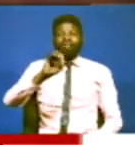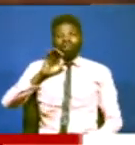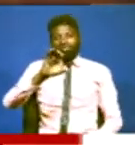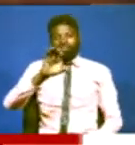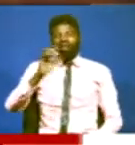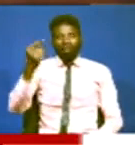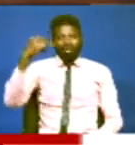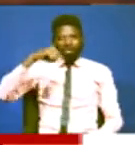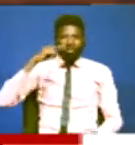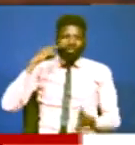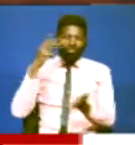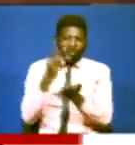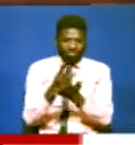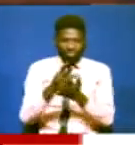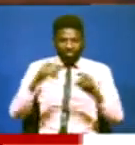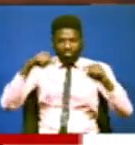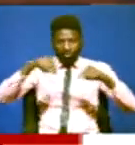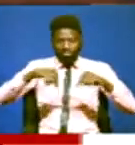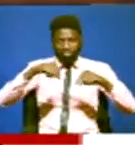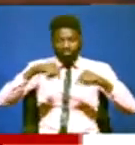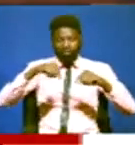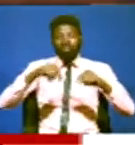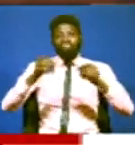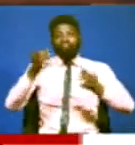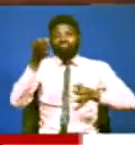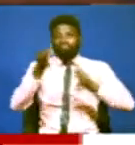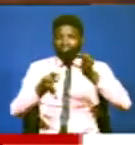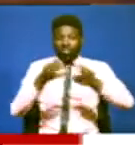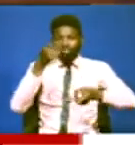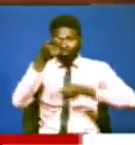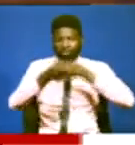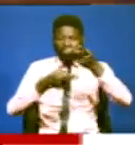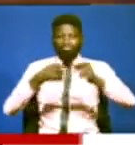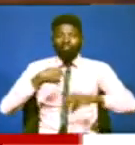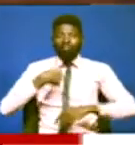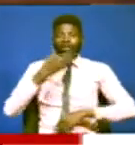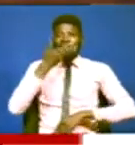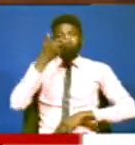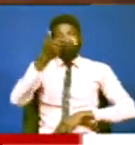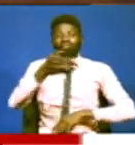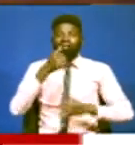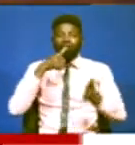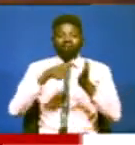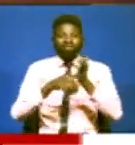proceedings. And I responded by this letter dated 13th December